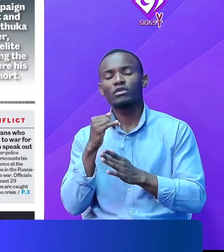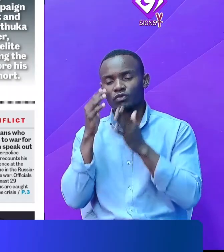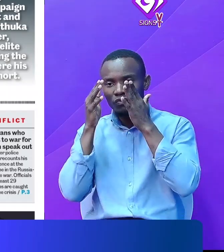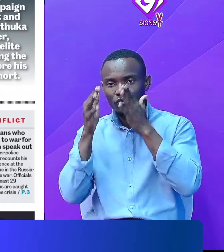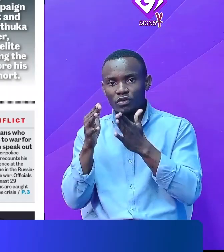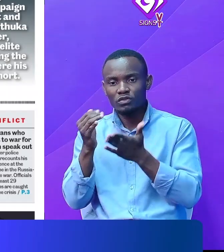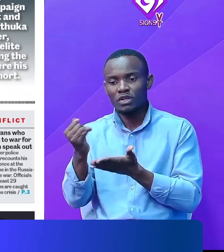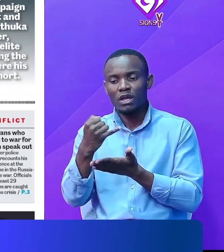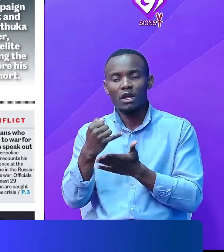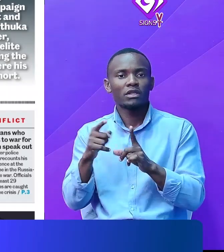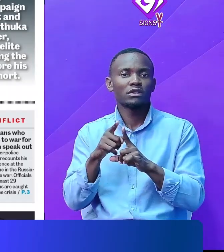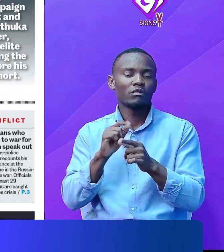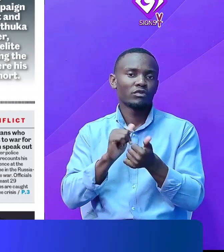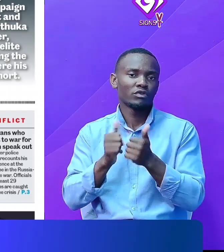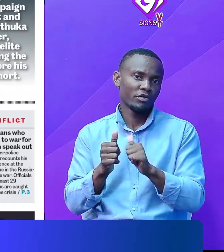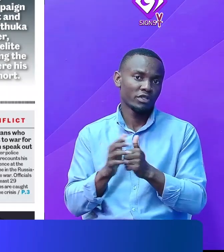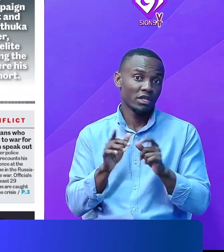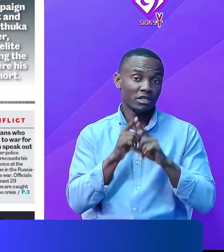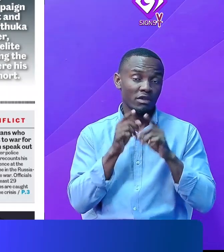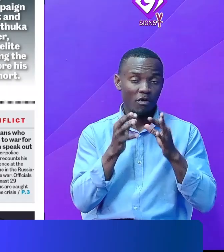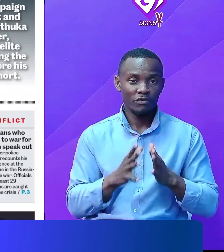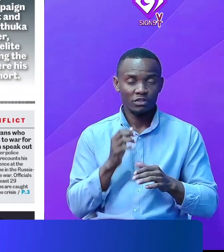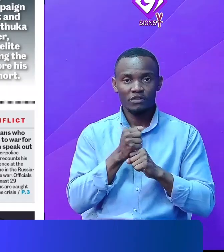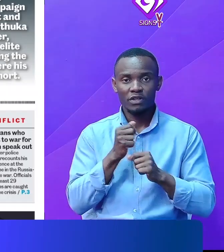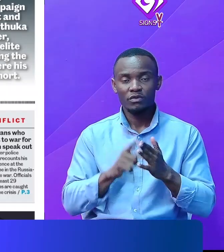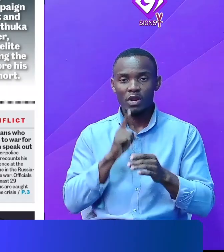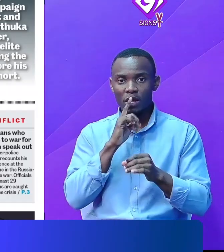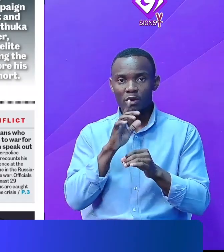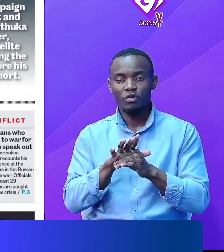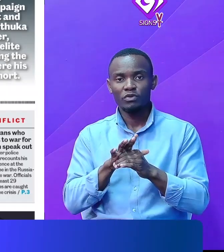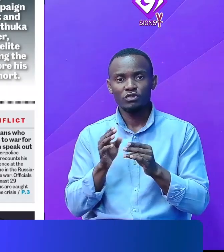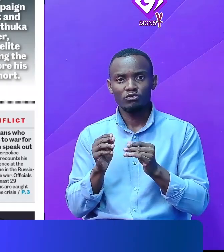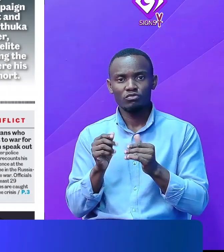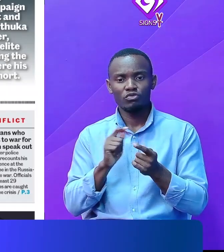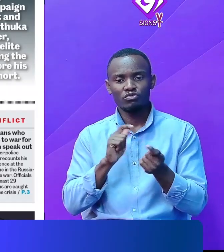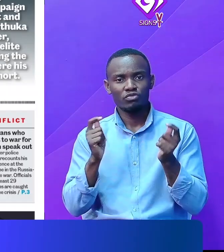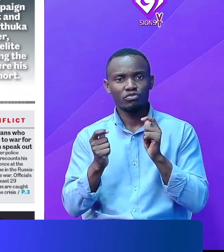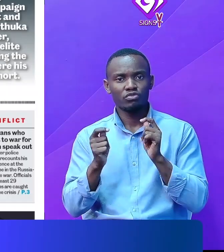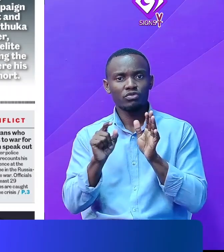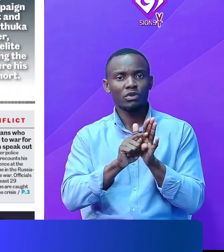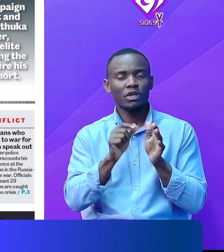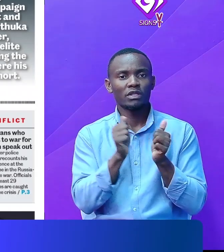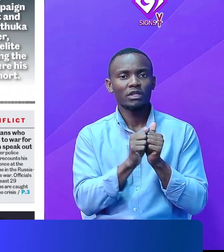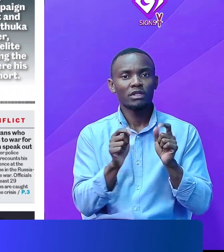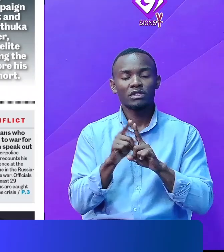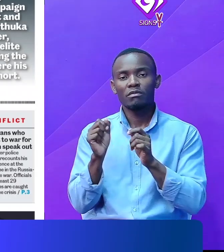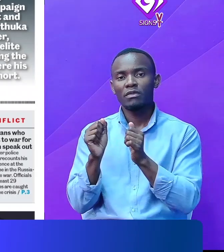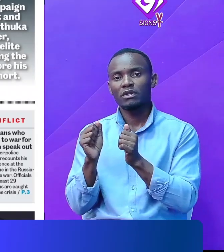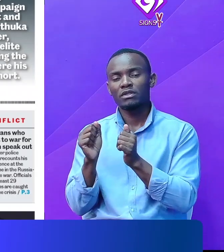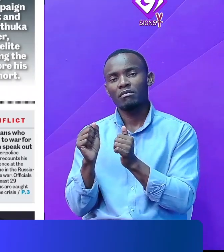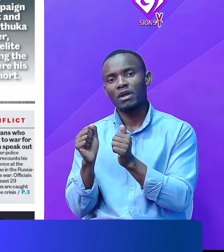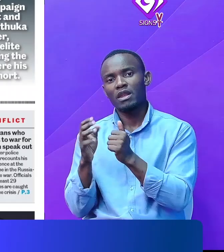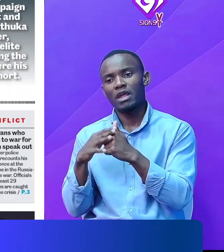Officials have promised a smooth transition to grade 10 next year. Some 9,000 public secondary schools have been